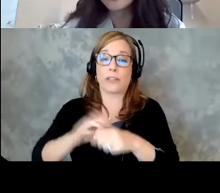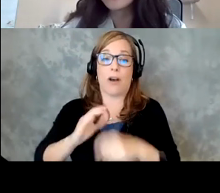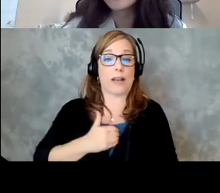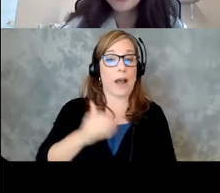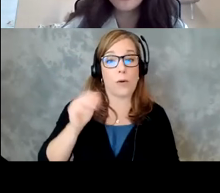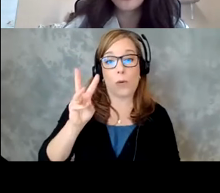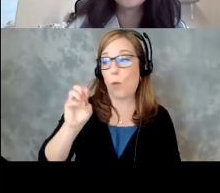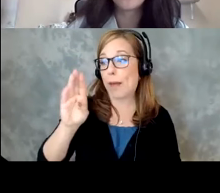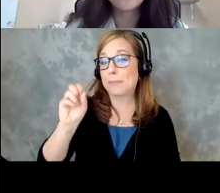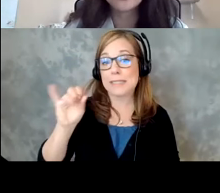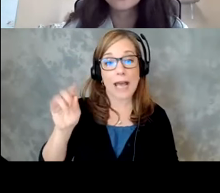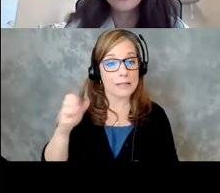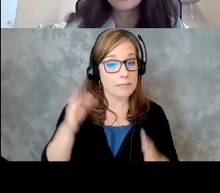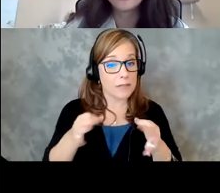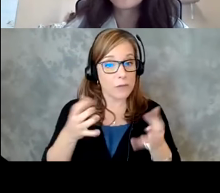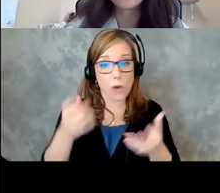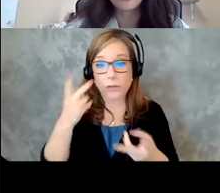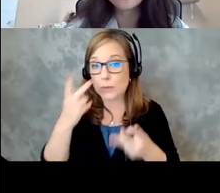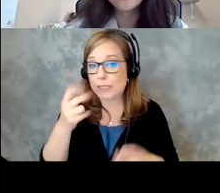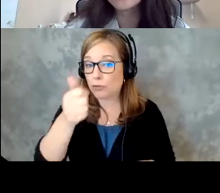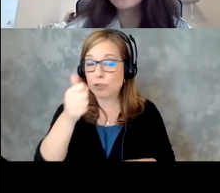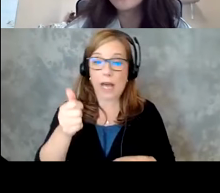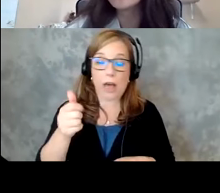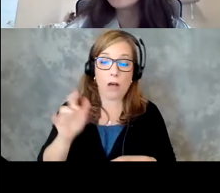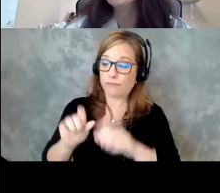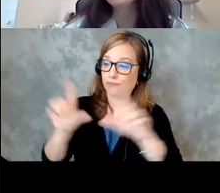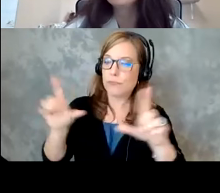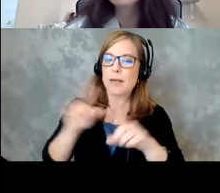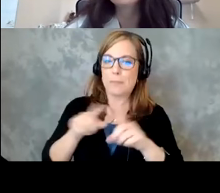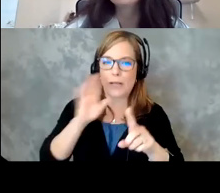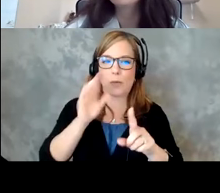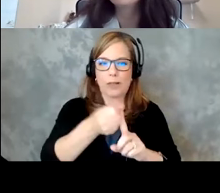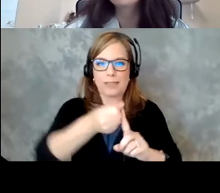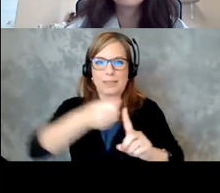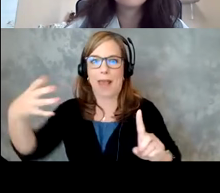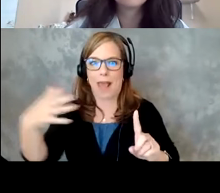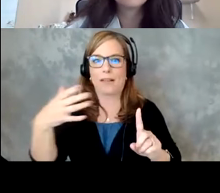to that if you are all interested, but it kind of dives into all of these kind of concepts in more detail.